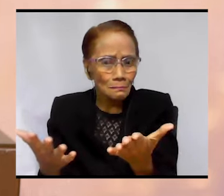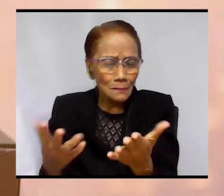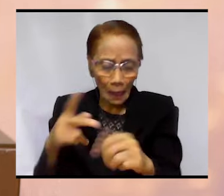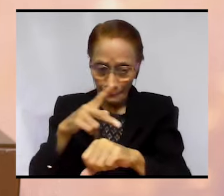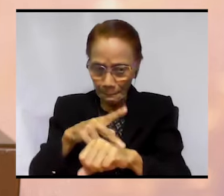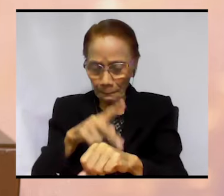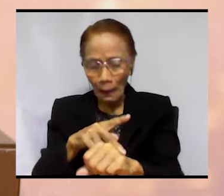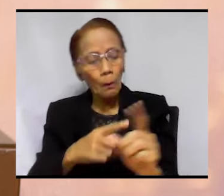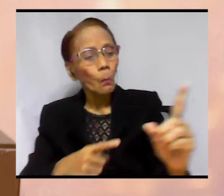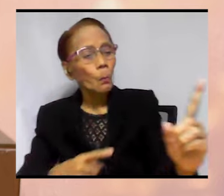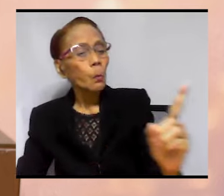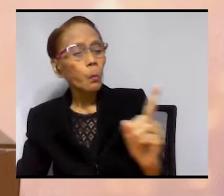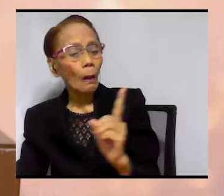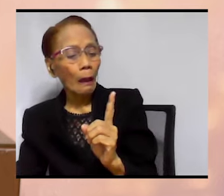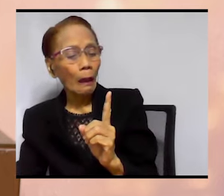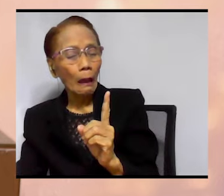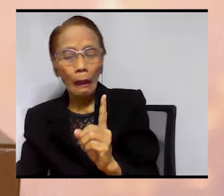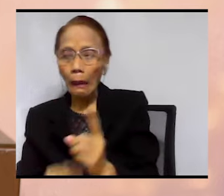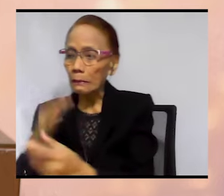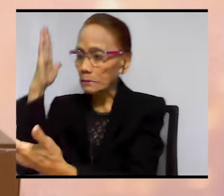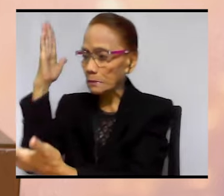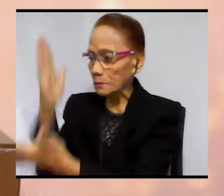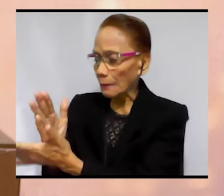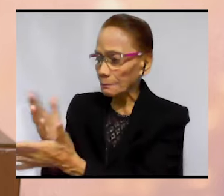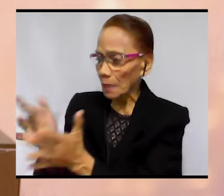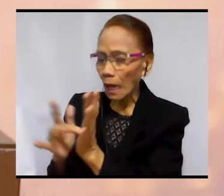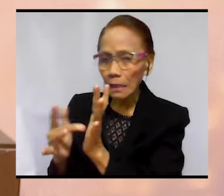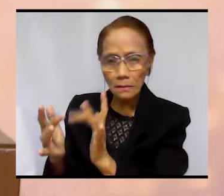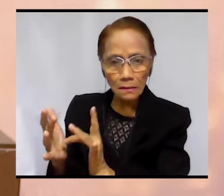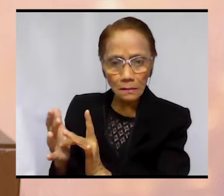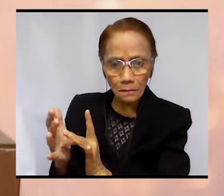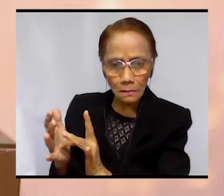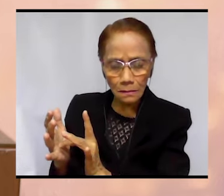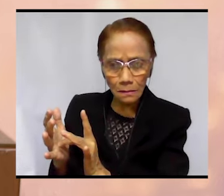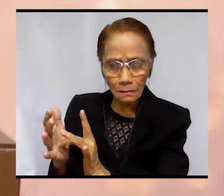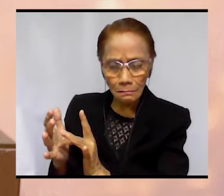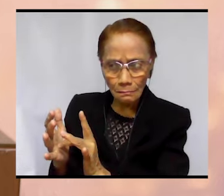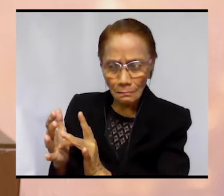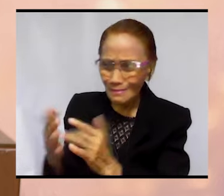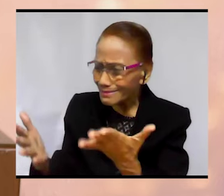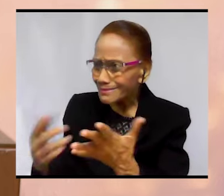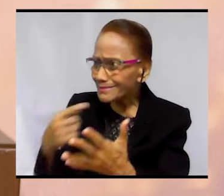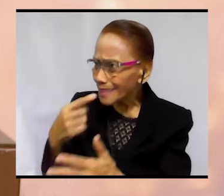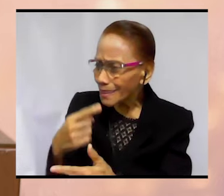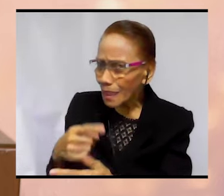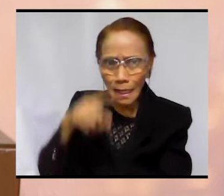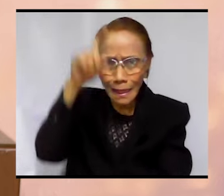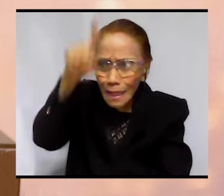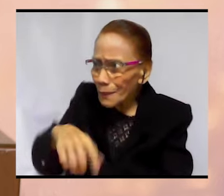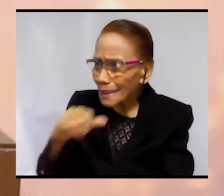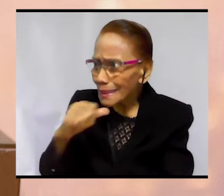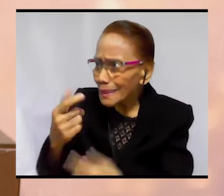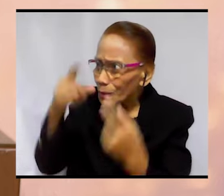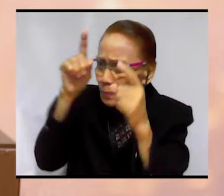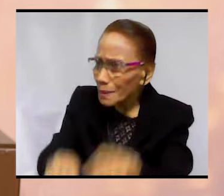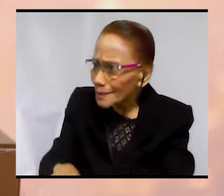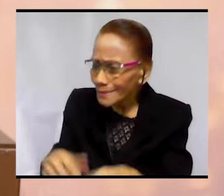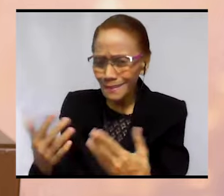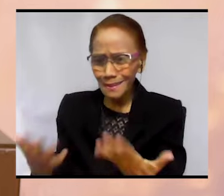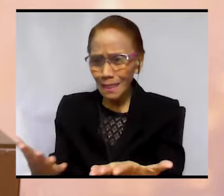comes to him and rebukes him. You know, rebukes Jesus, telling him this should not be the